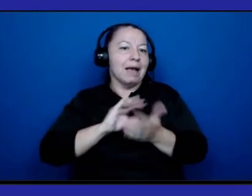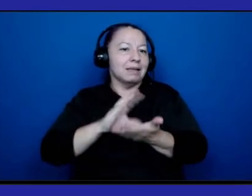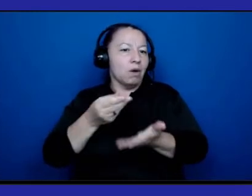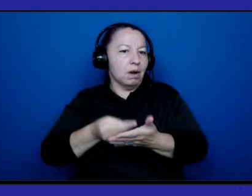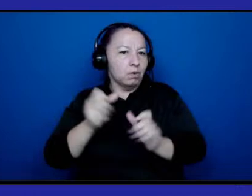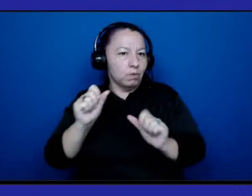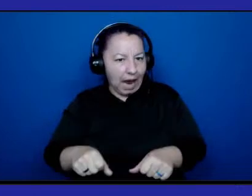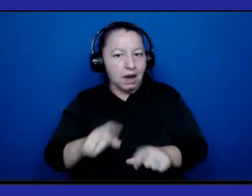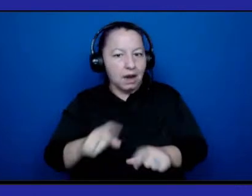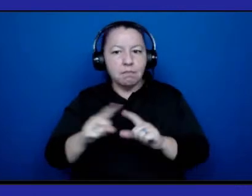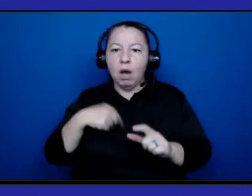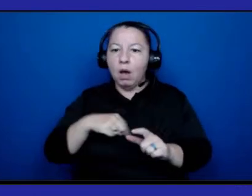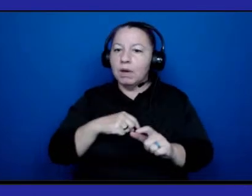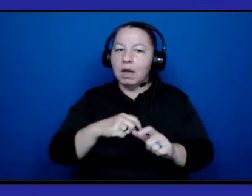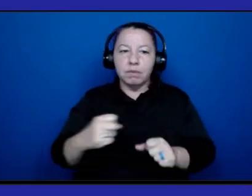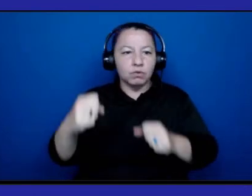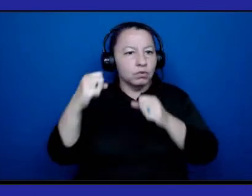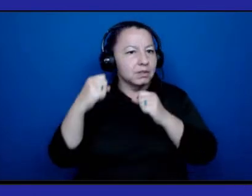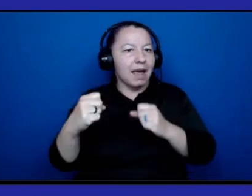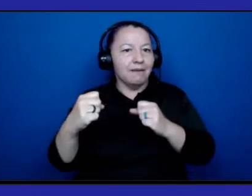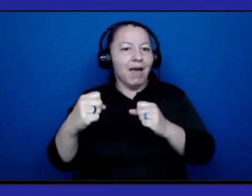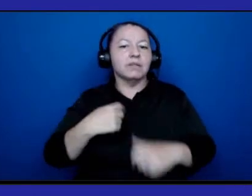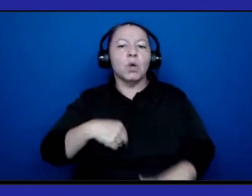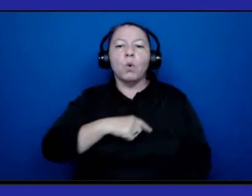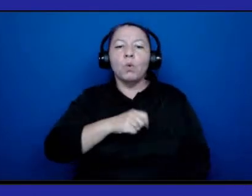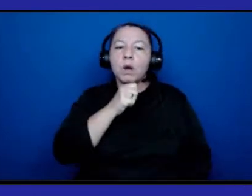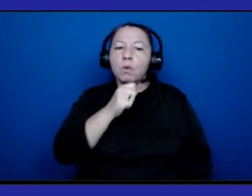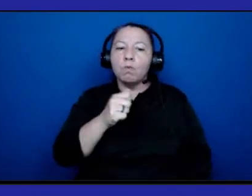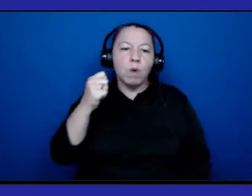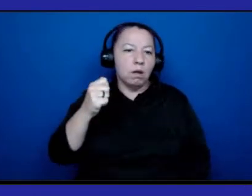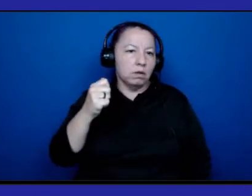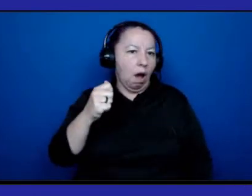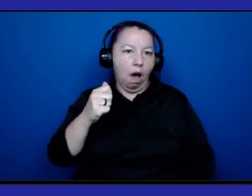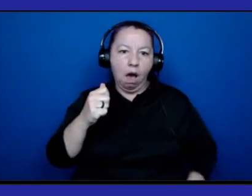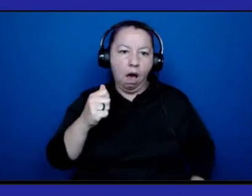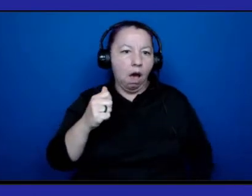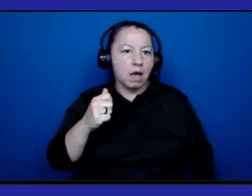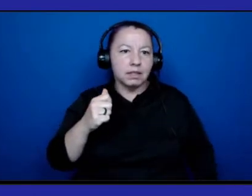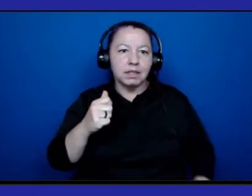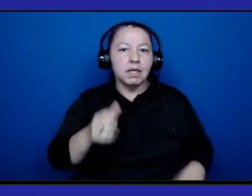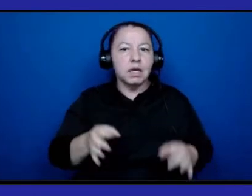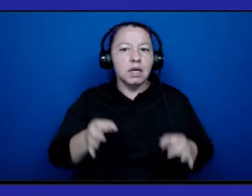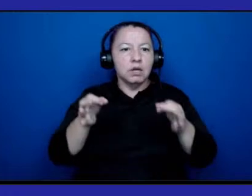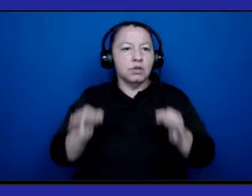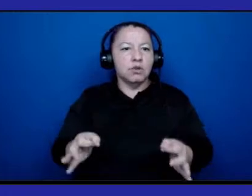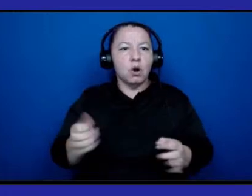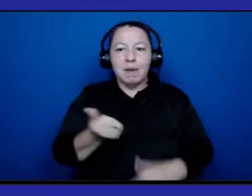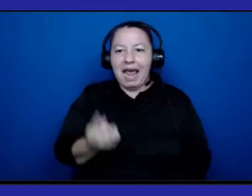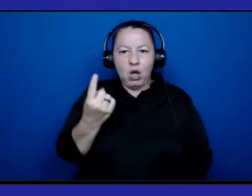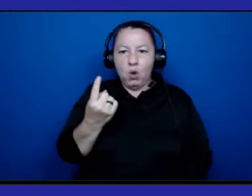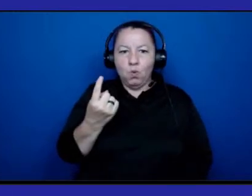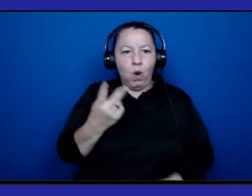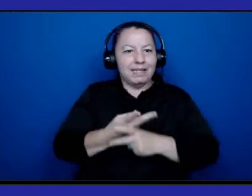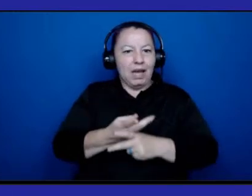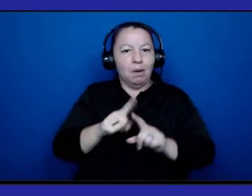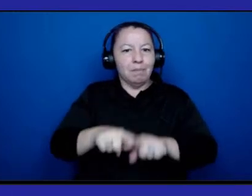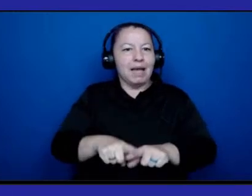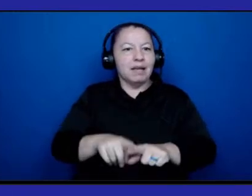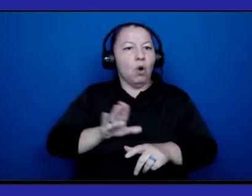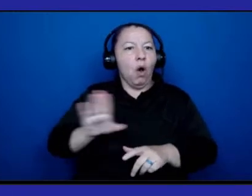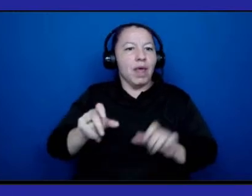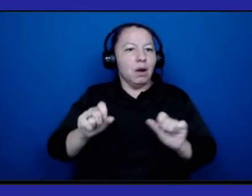we will not determine anyone's care based on ability to